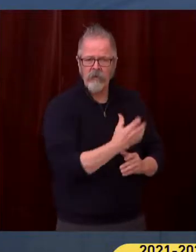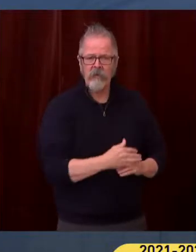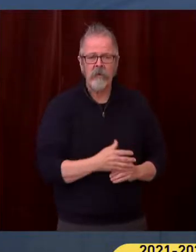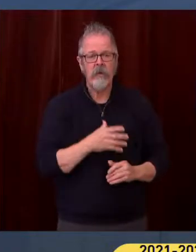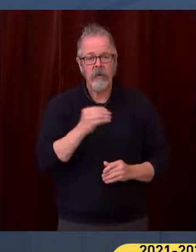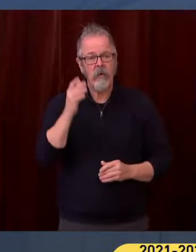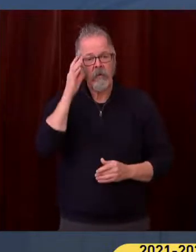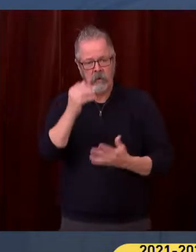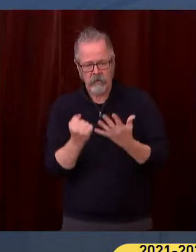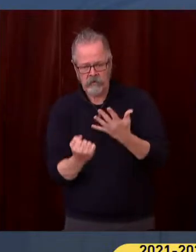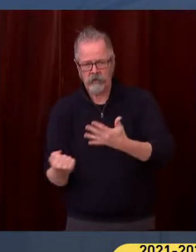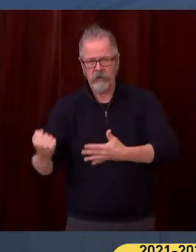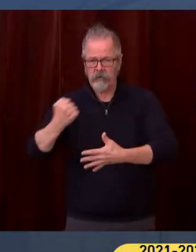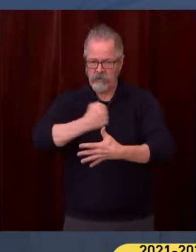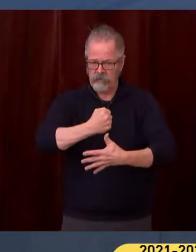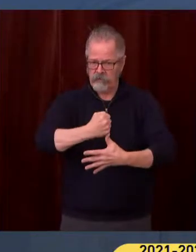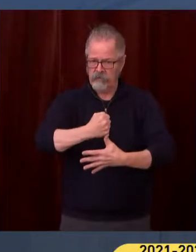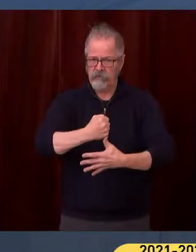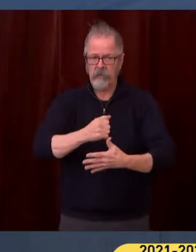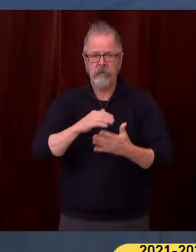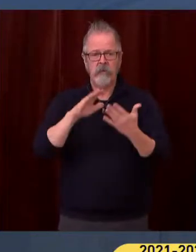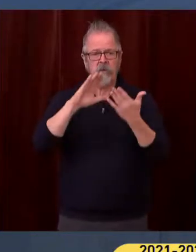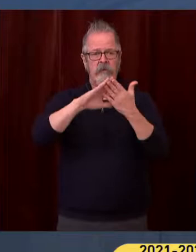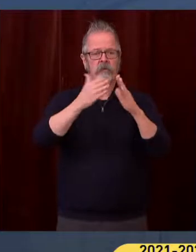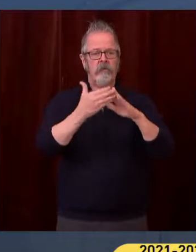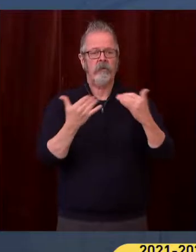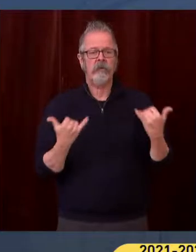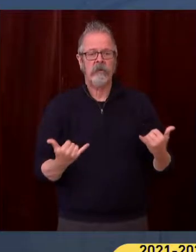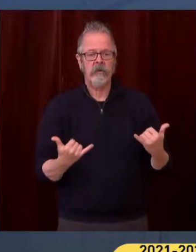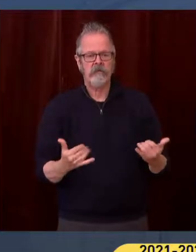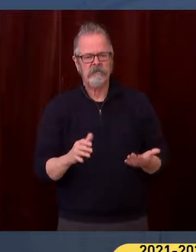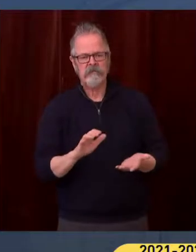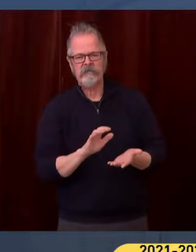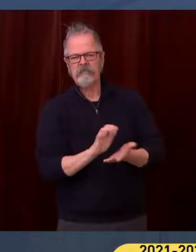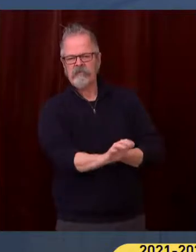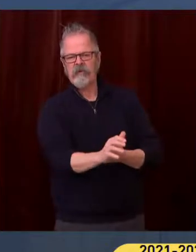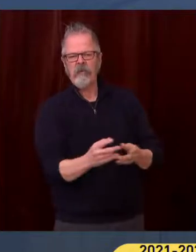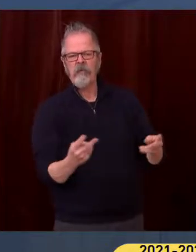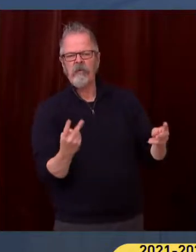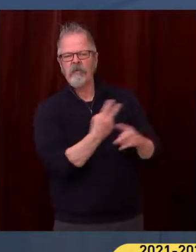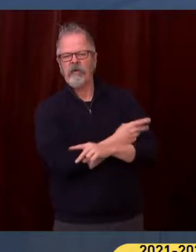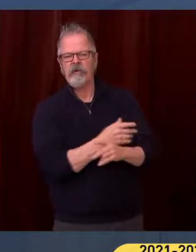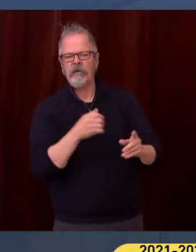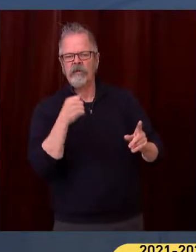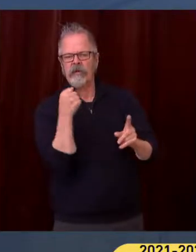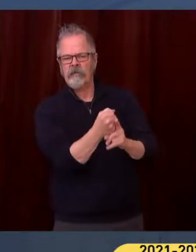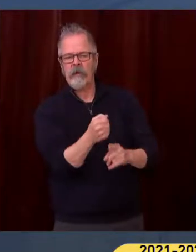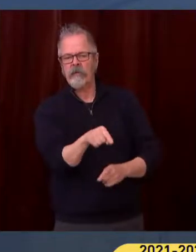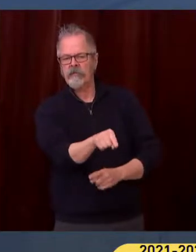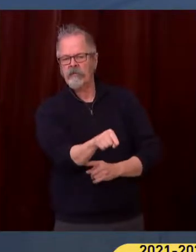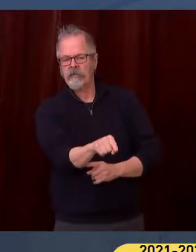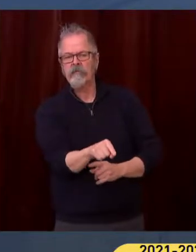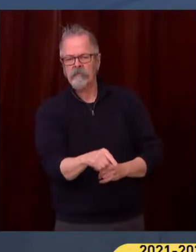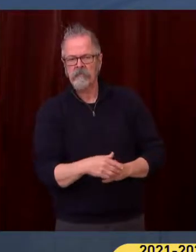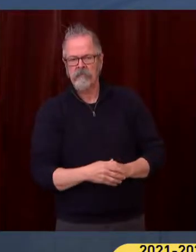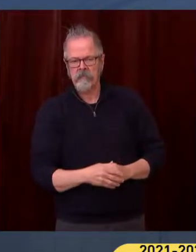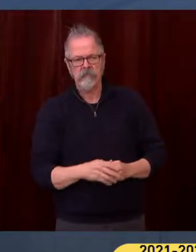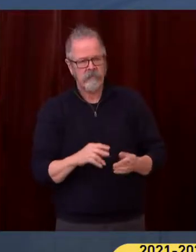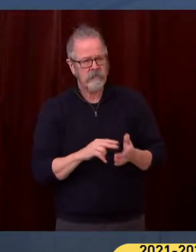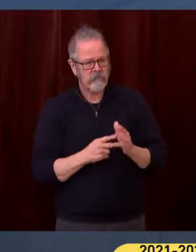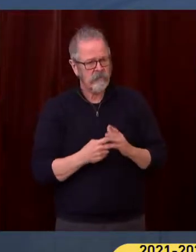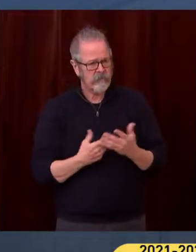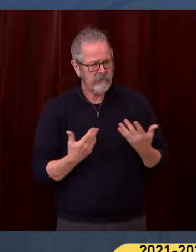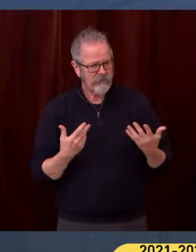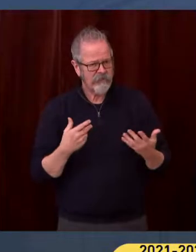impacted by environmental pollution to bring an added environmental justice to this effort.